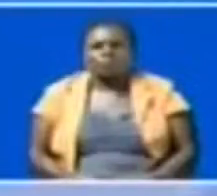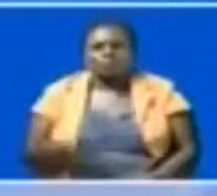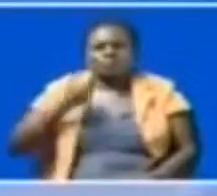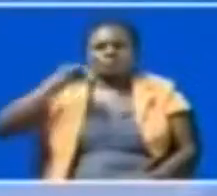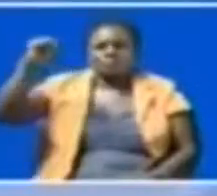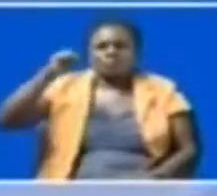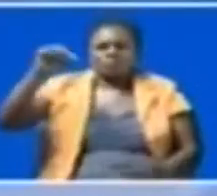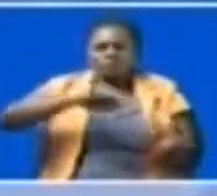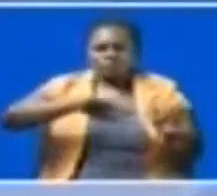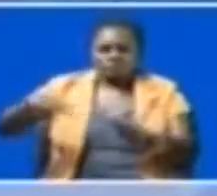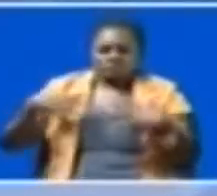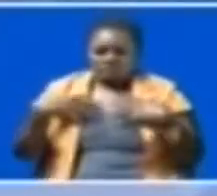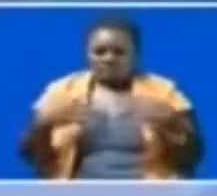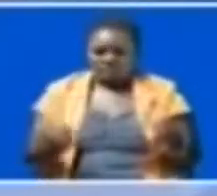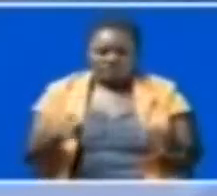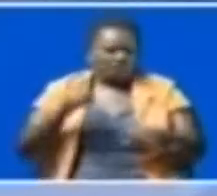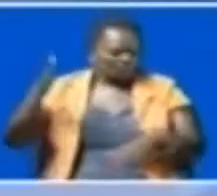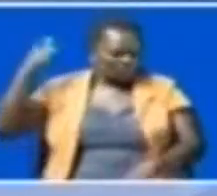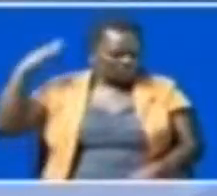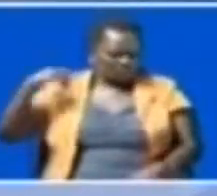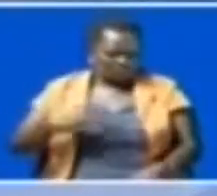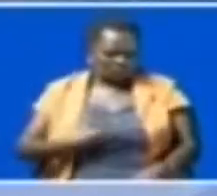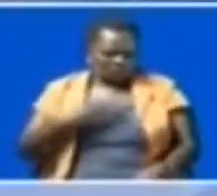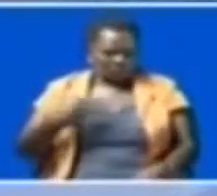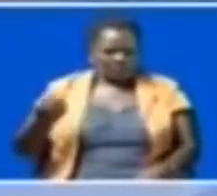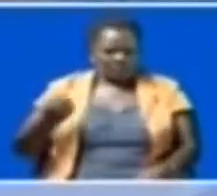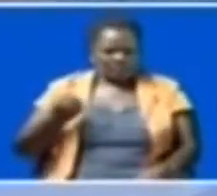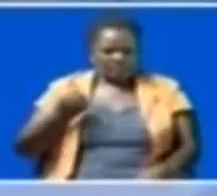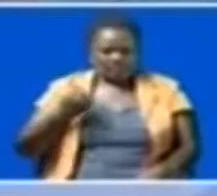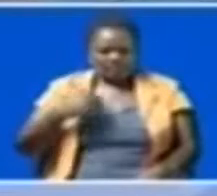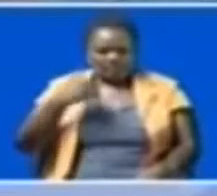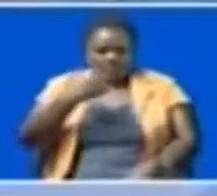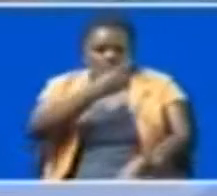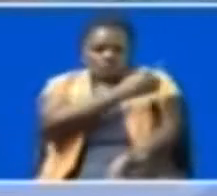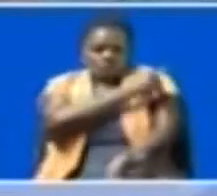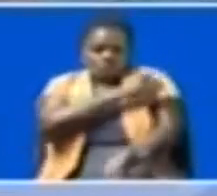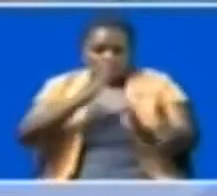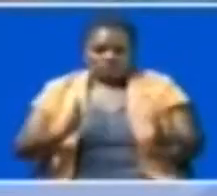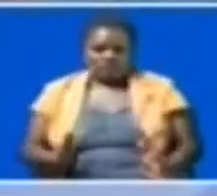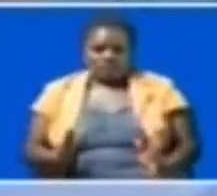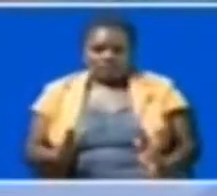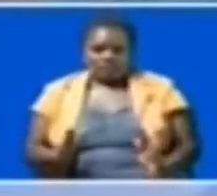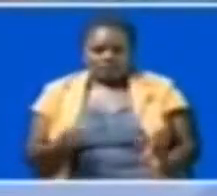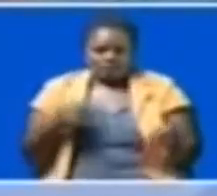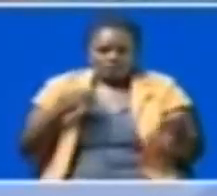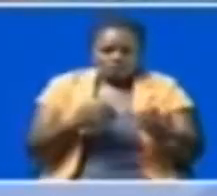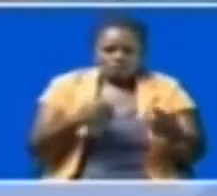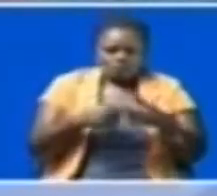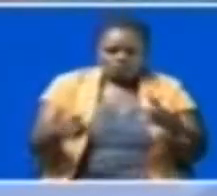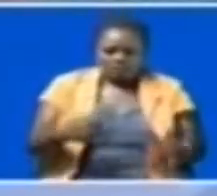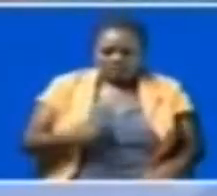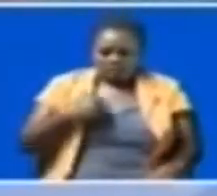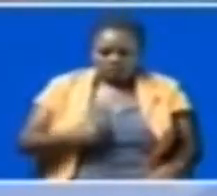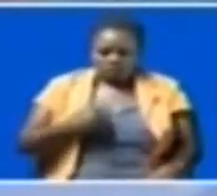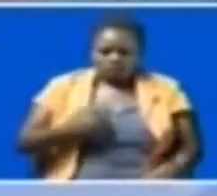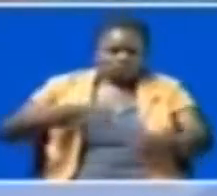From politics into health, when KTN News visited laser eye surgery 2 months ago, the doctors were about to embark on a